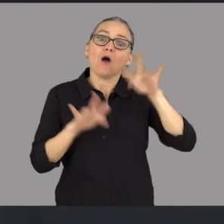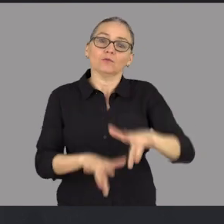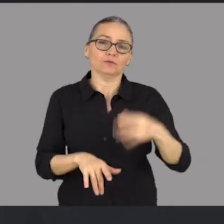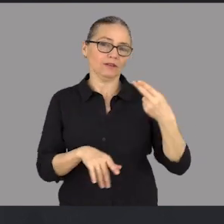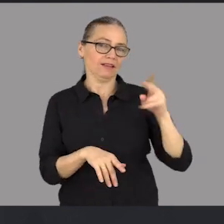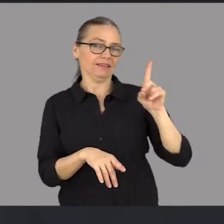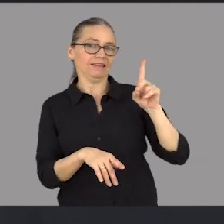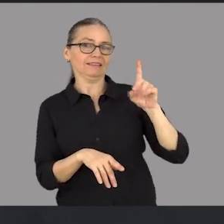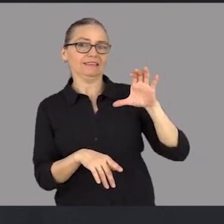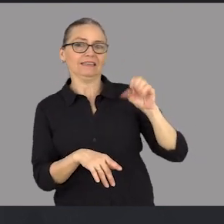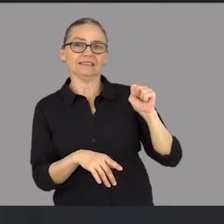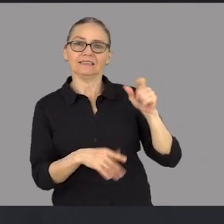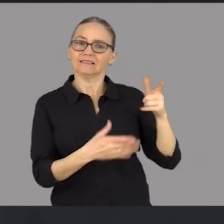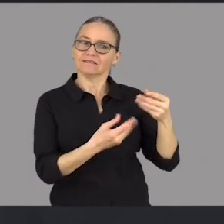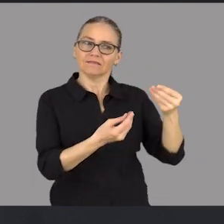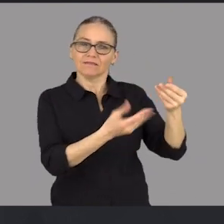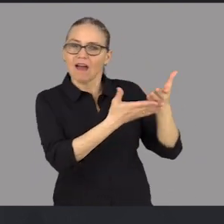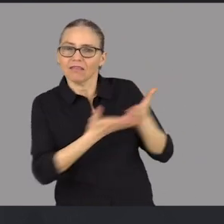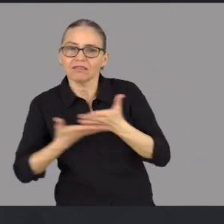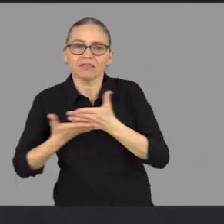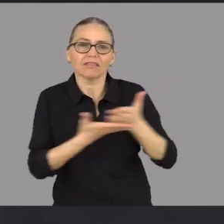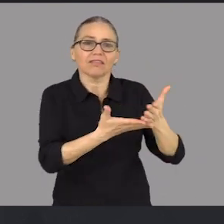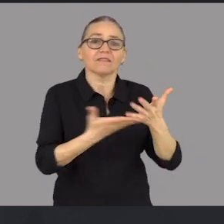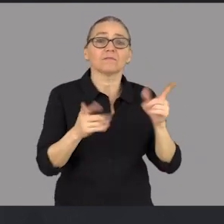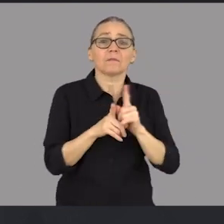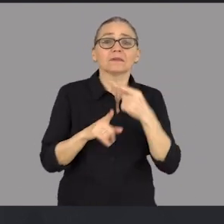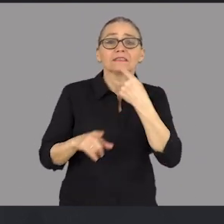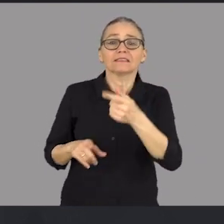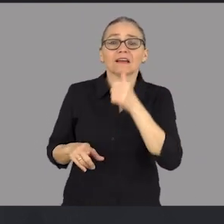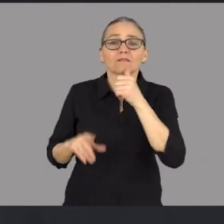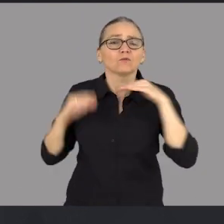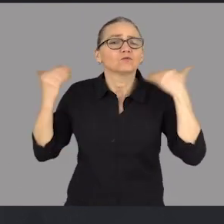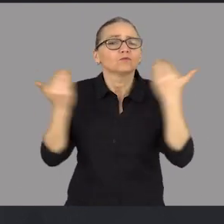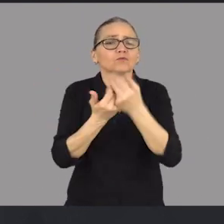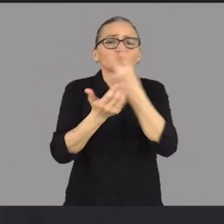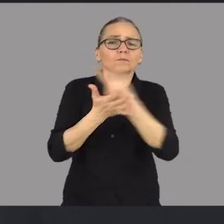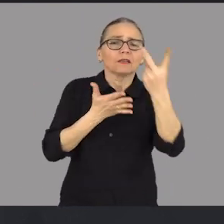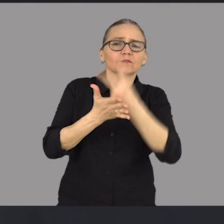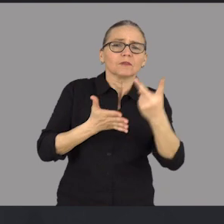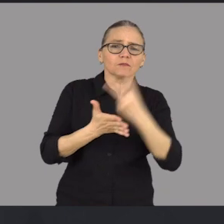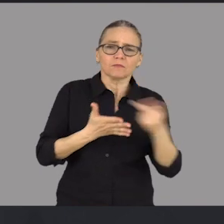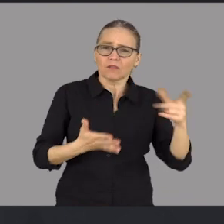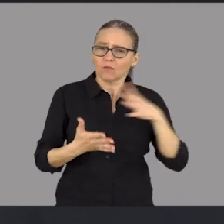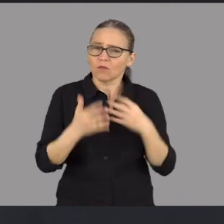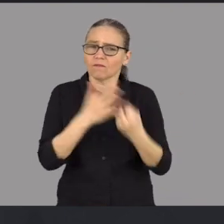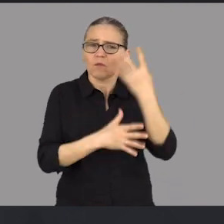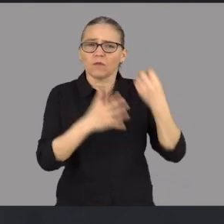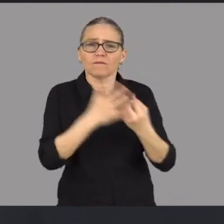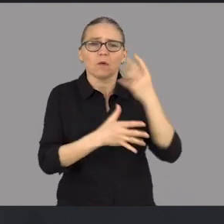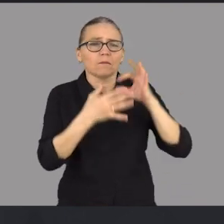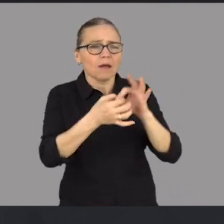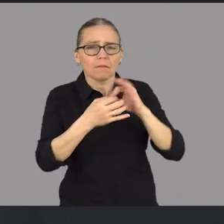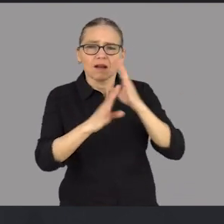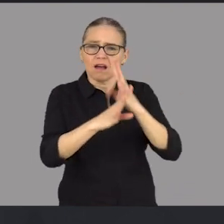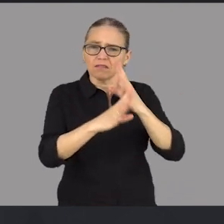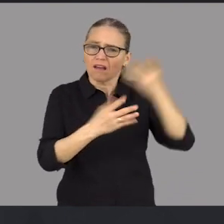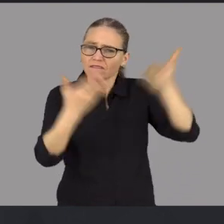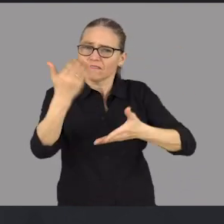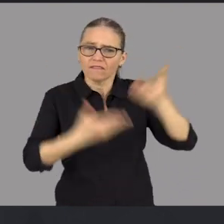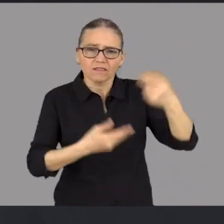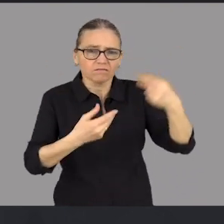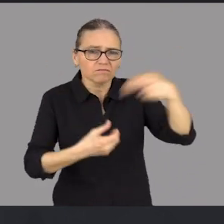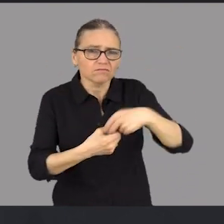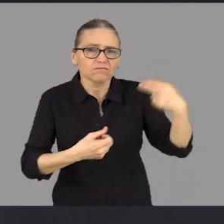inclusive hires are coming through HDCS too, because I know we talk, every 2 weeks probably minimum, just